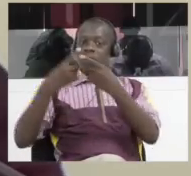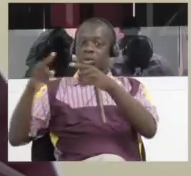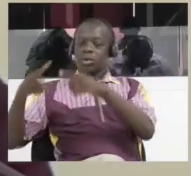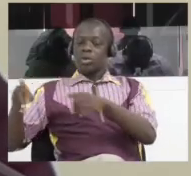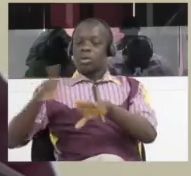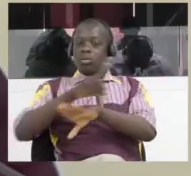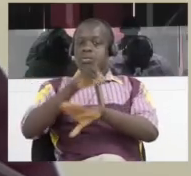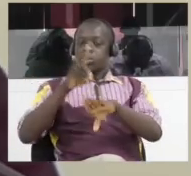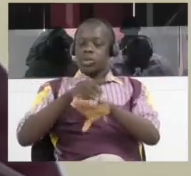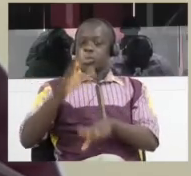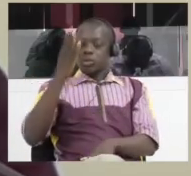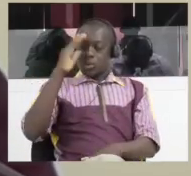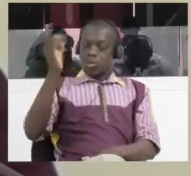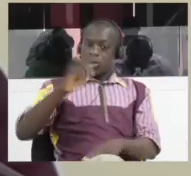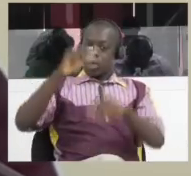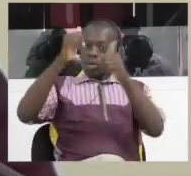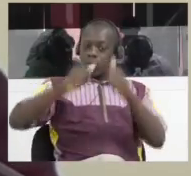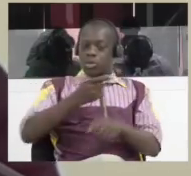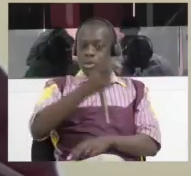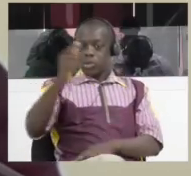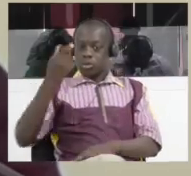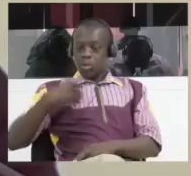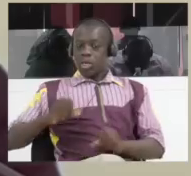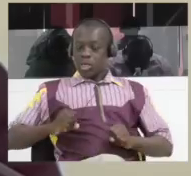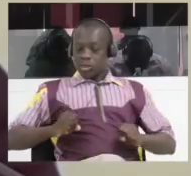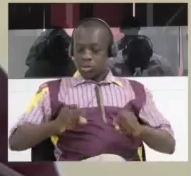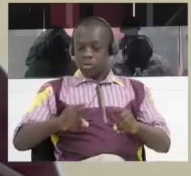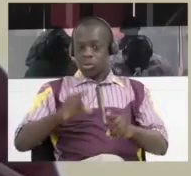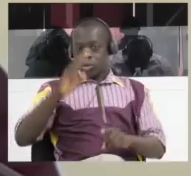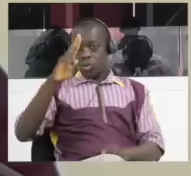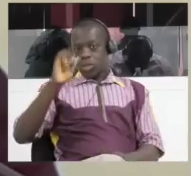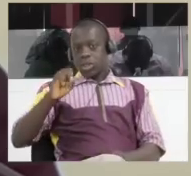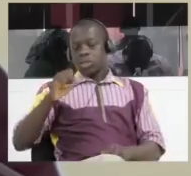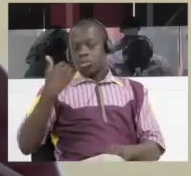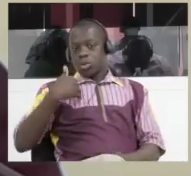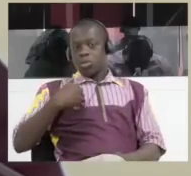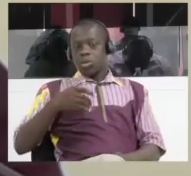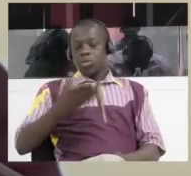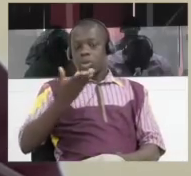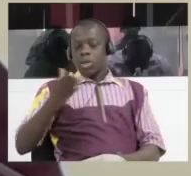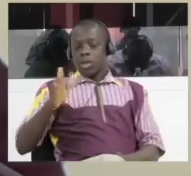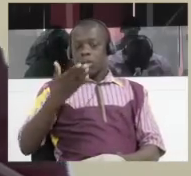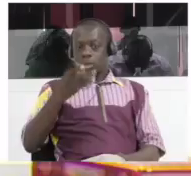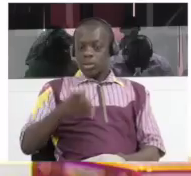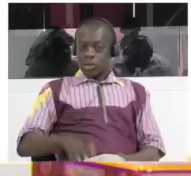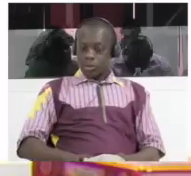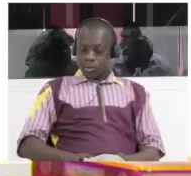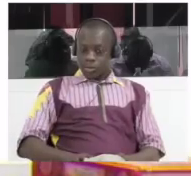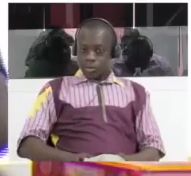in different locations. So do you know what happened to them, and particularly for the U.S. Counterparts, do you know where they were on the day of the